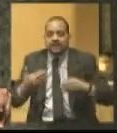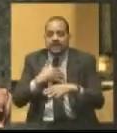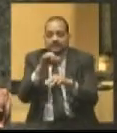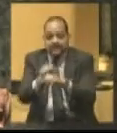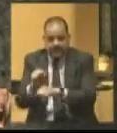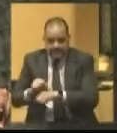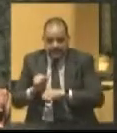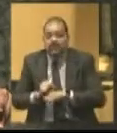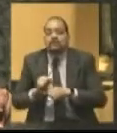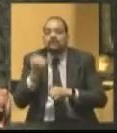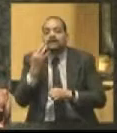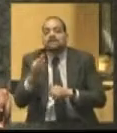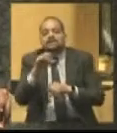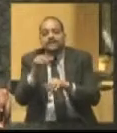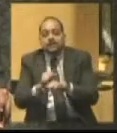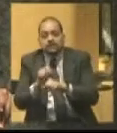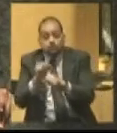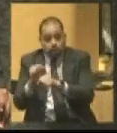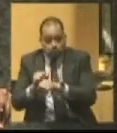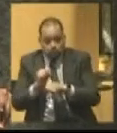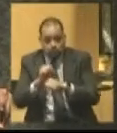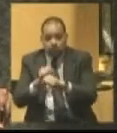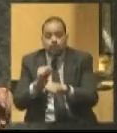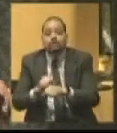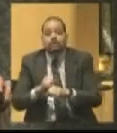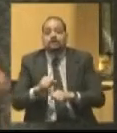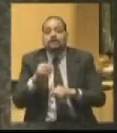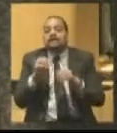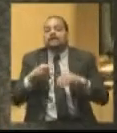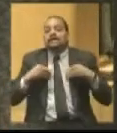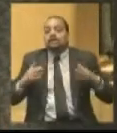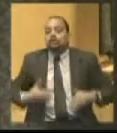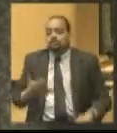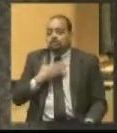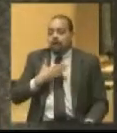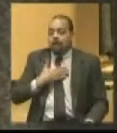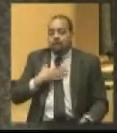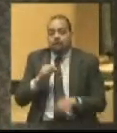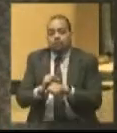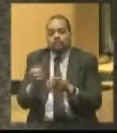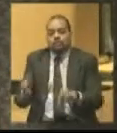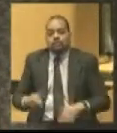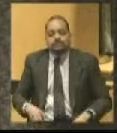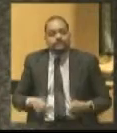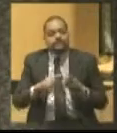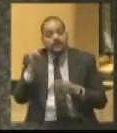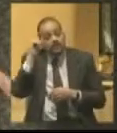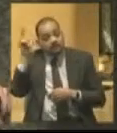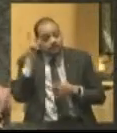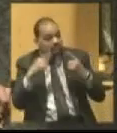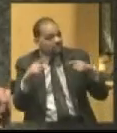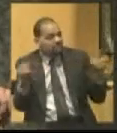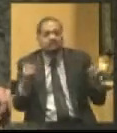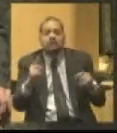hated slavery. In language that was for him uncharacteristically harsh, Lincoln declared that he had always hated slavery, hated it for